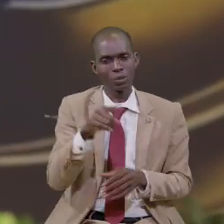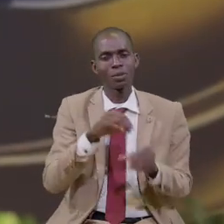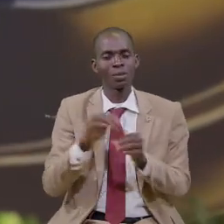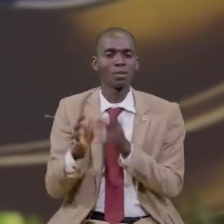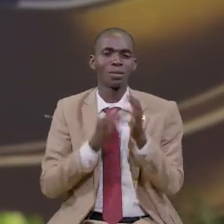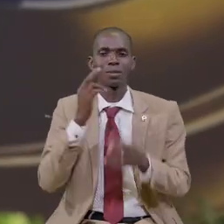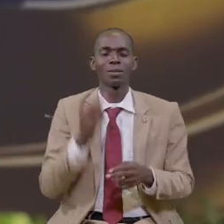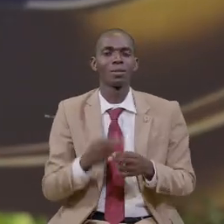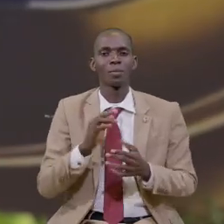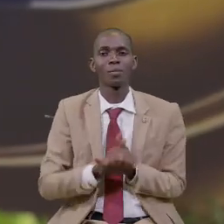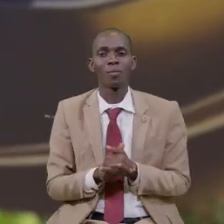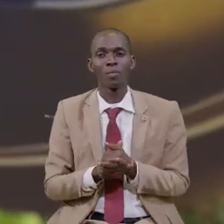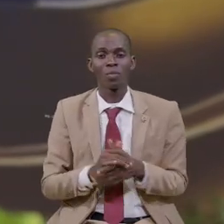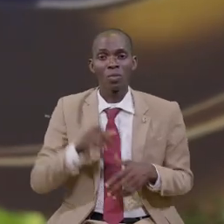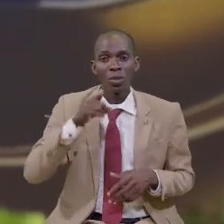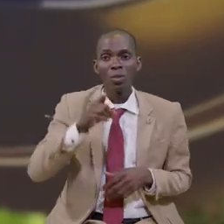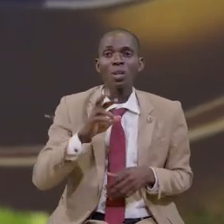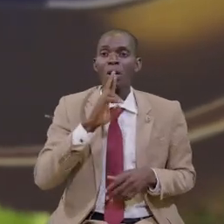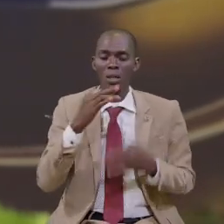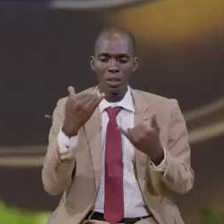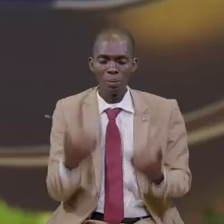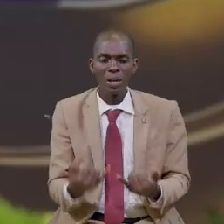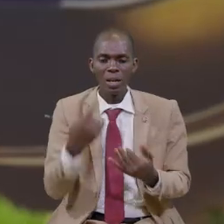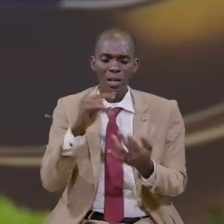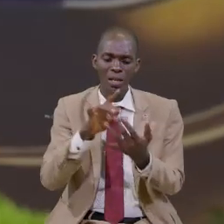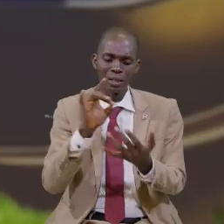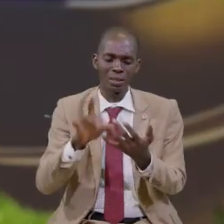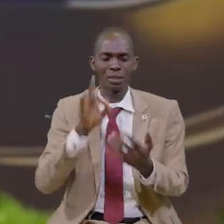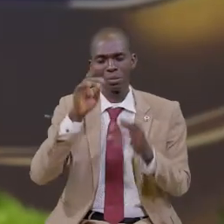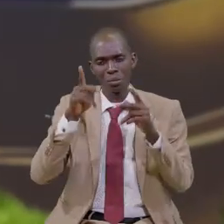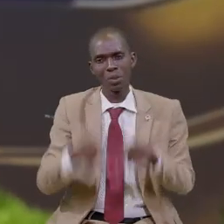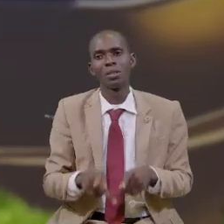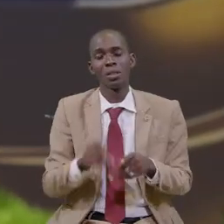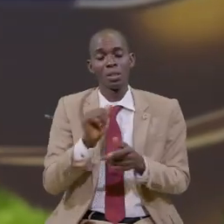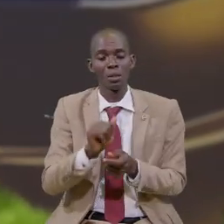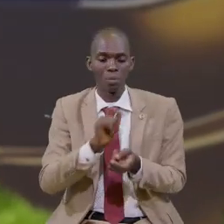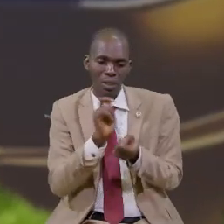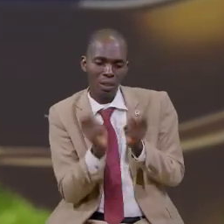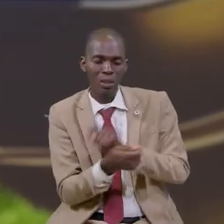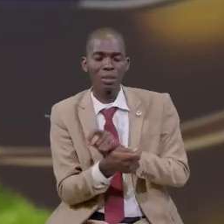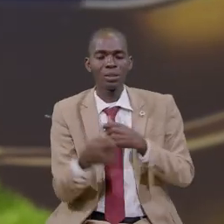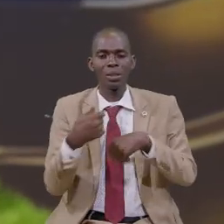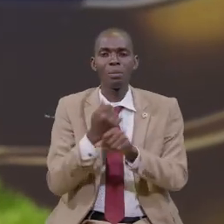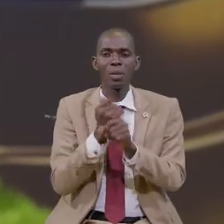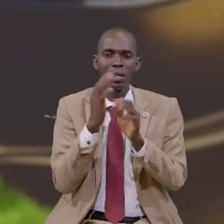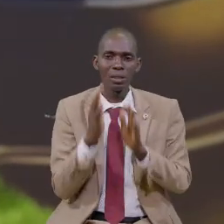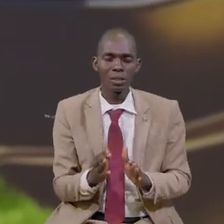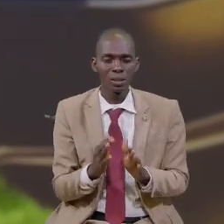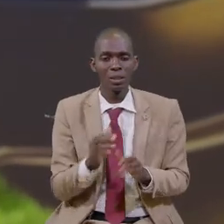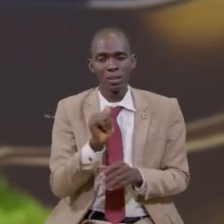Yeah. You are now the chosen man. Yeah. A change maker. Yeah. A